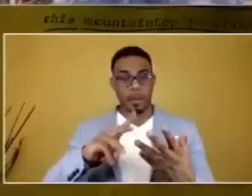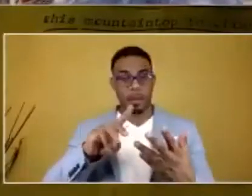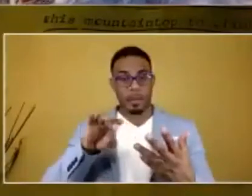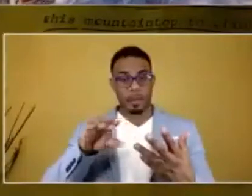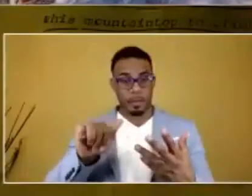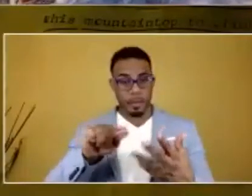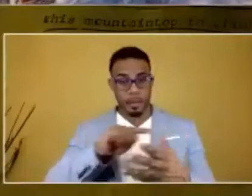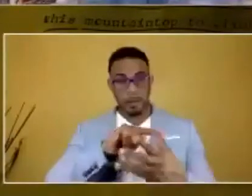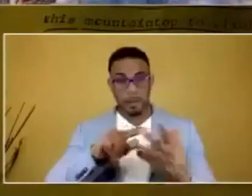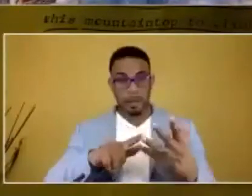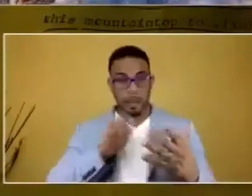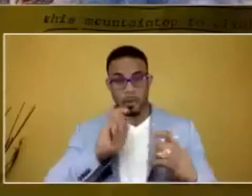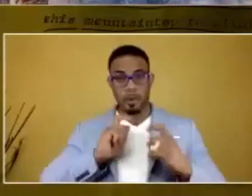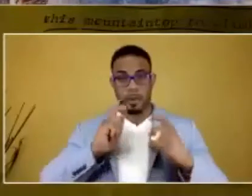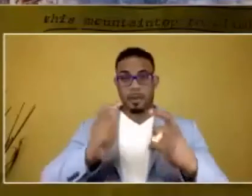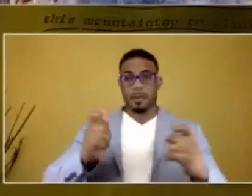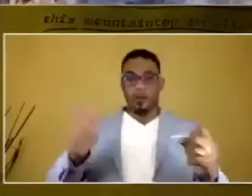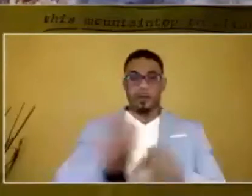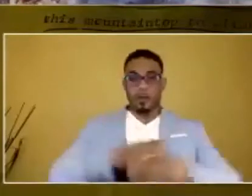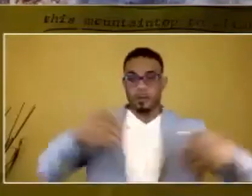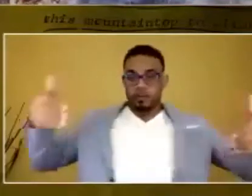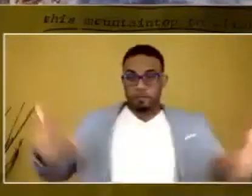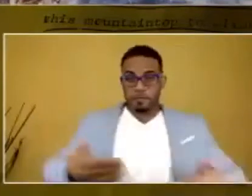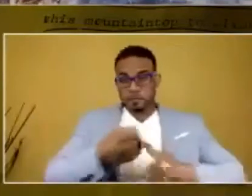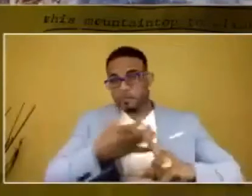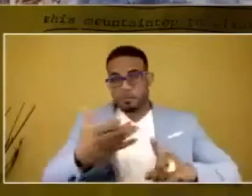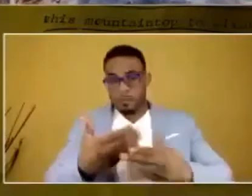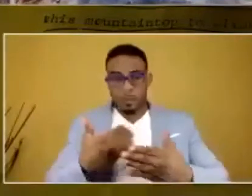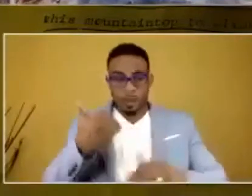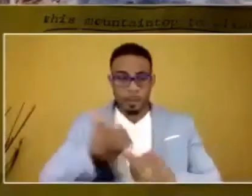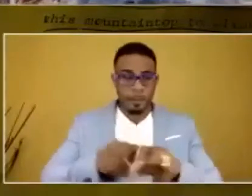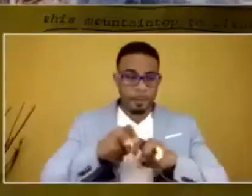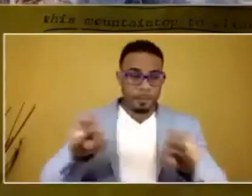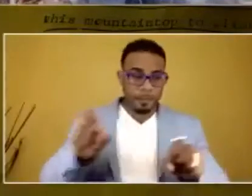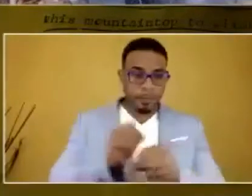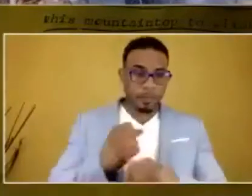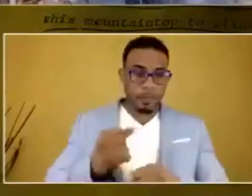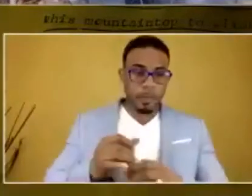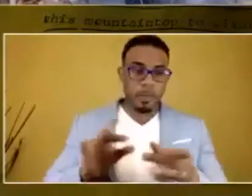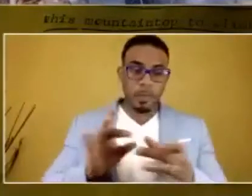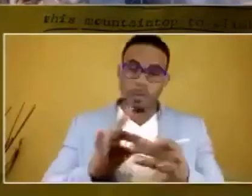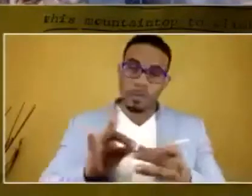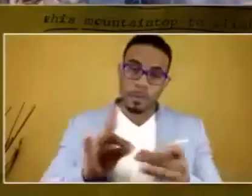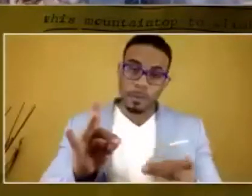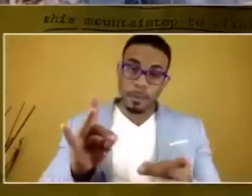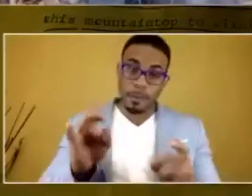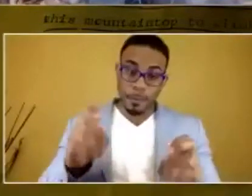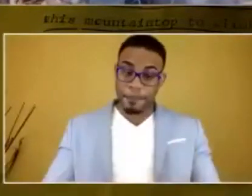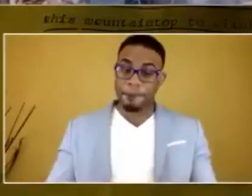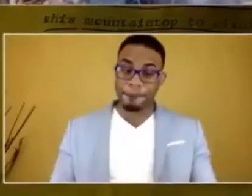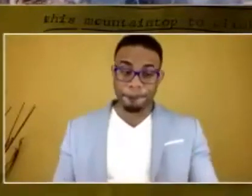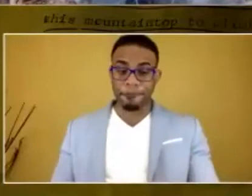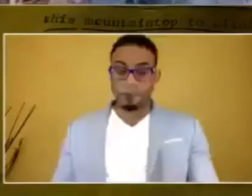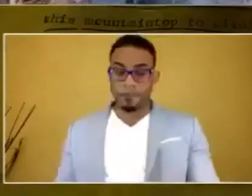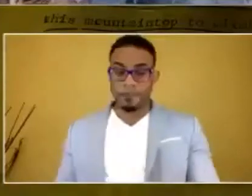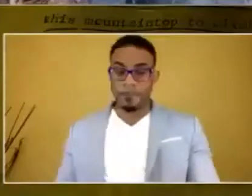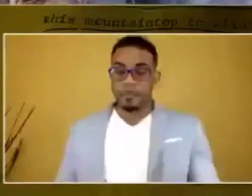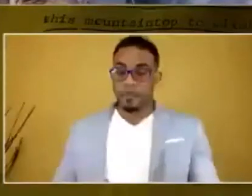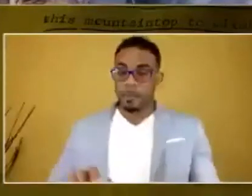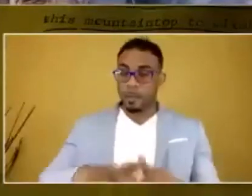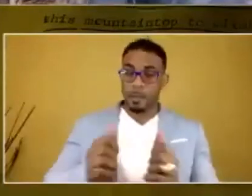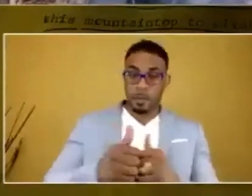I will give fuller introductions right before each panelist makes their opening remarks. So we'll begin with